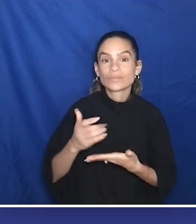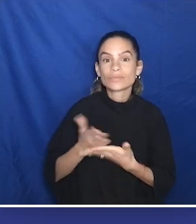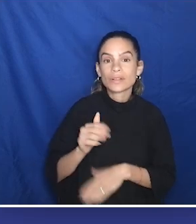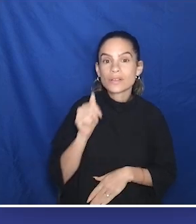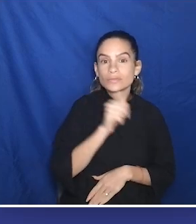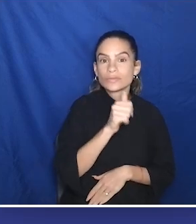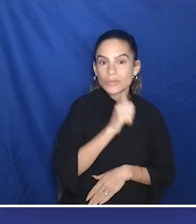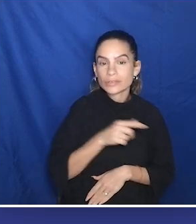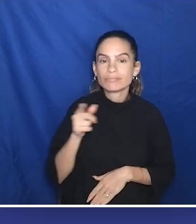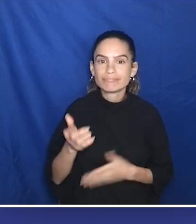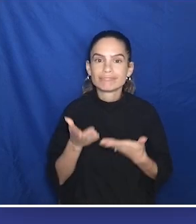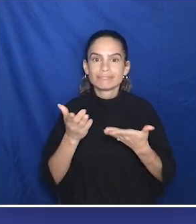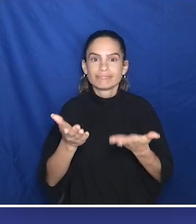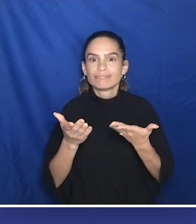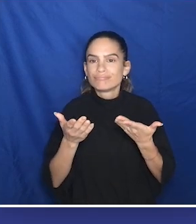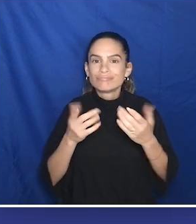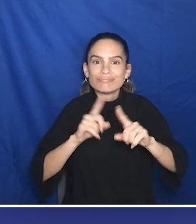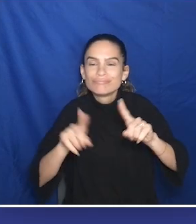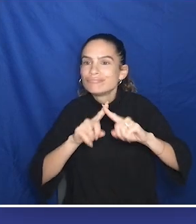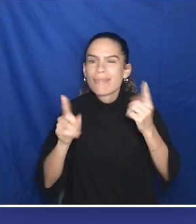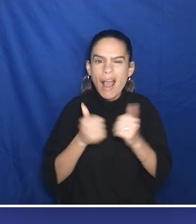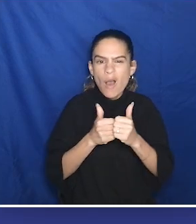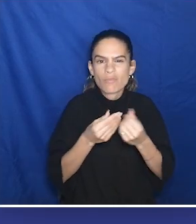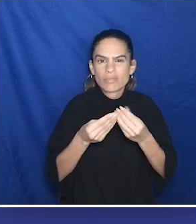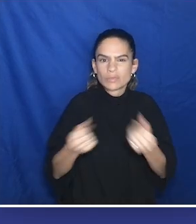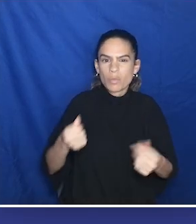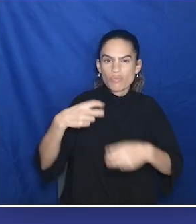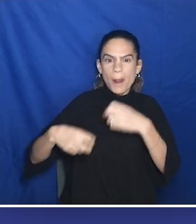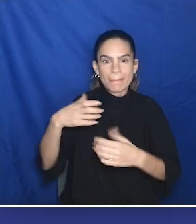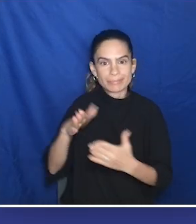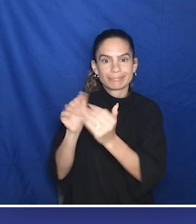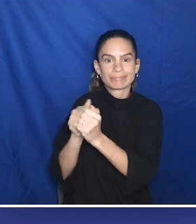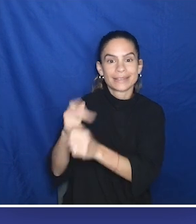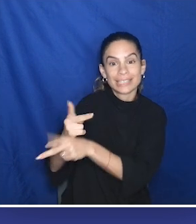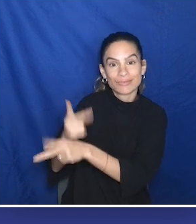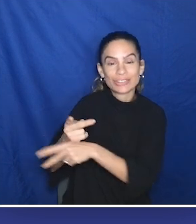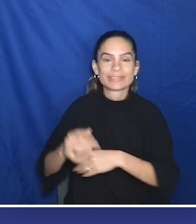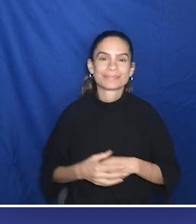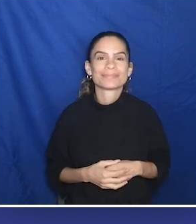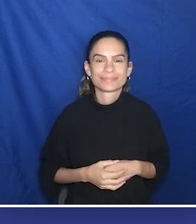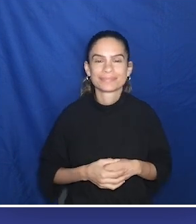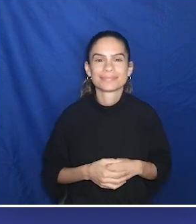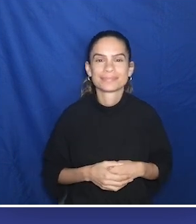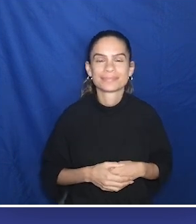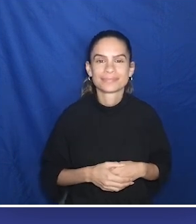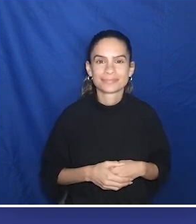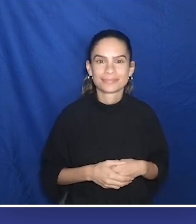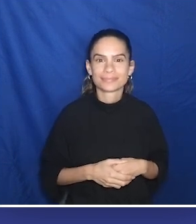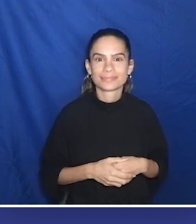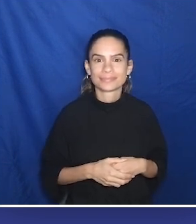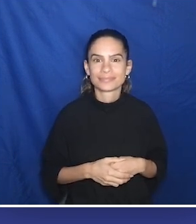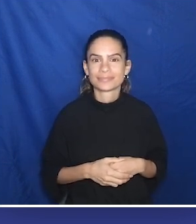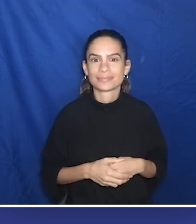Disability Rights Arizona presents Troubleshooting Caregiver Issues. Animated icons, text, and characters act out what the